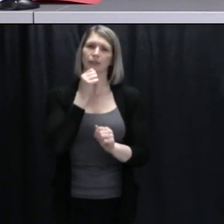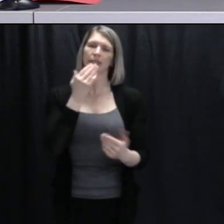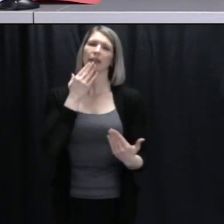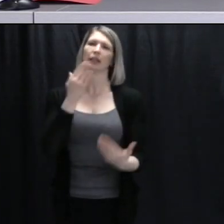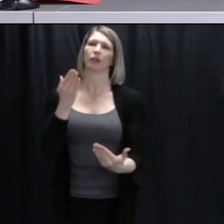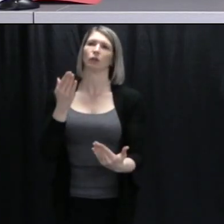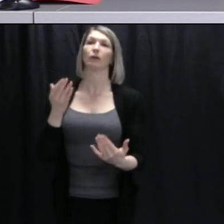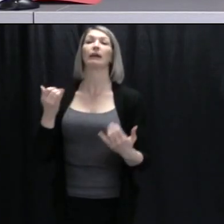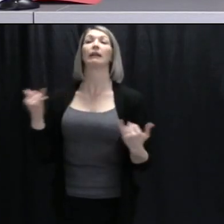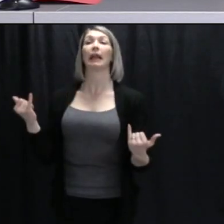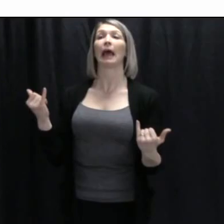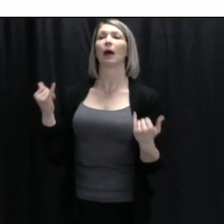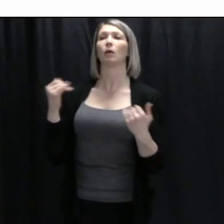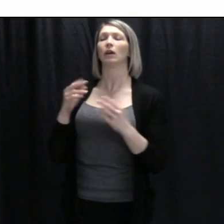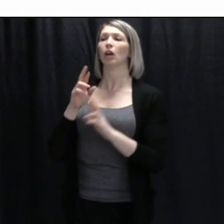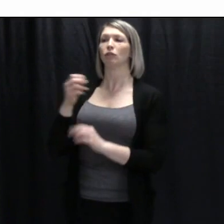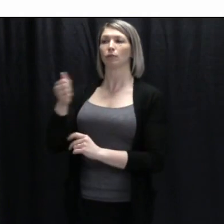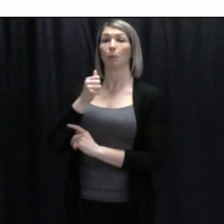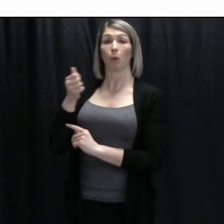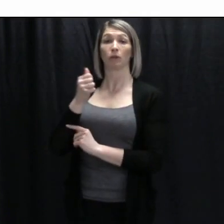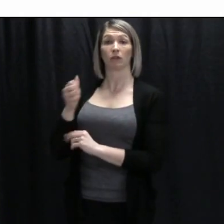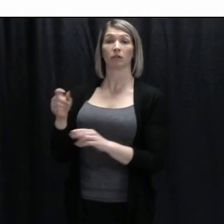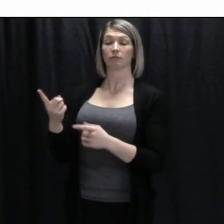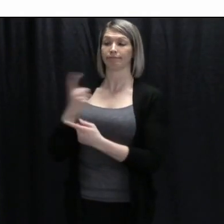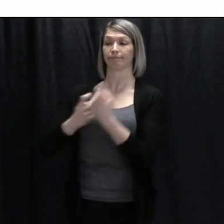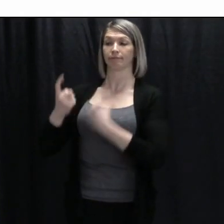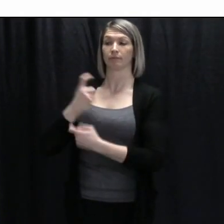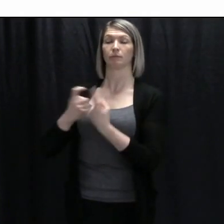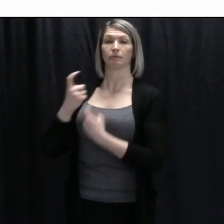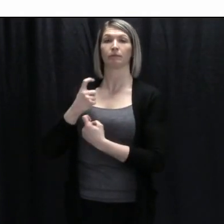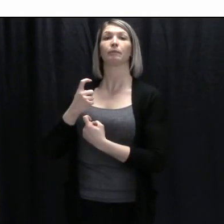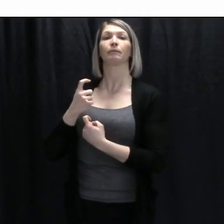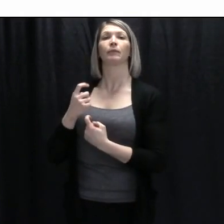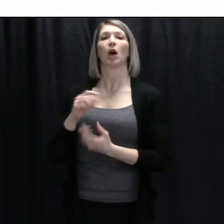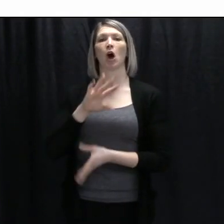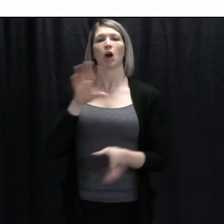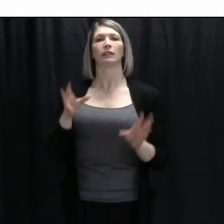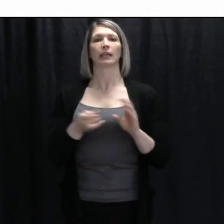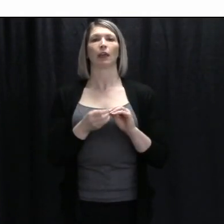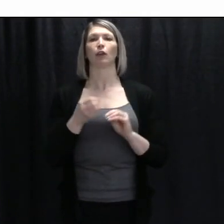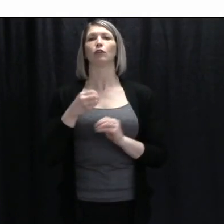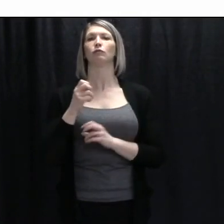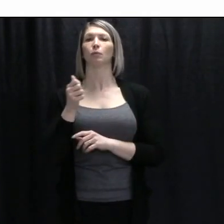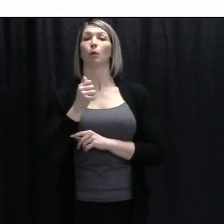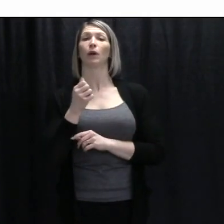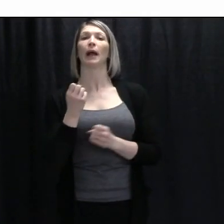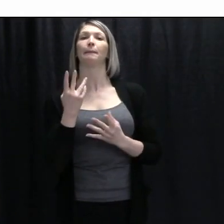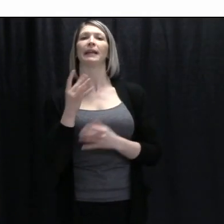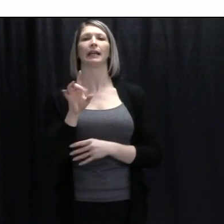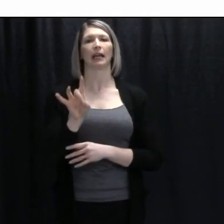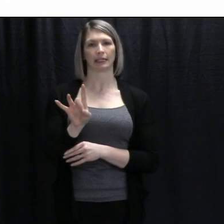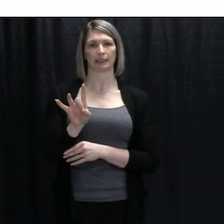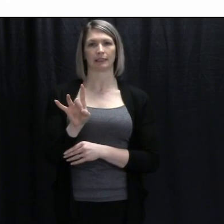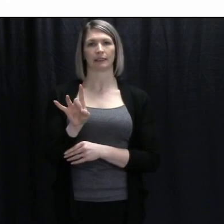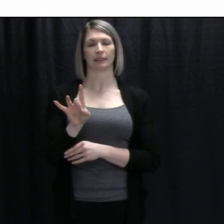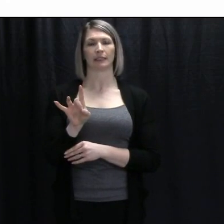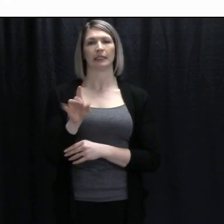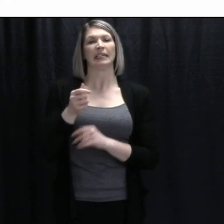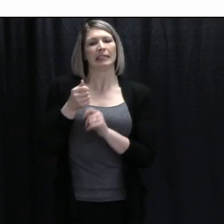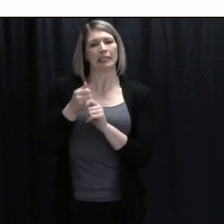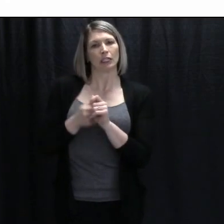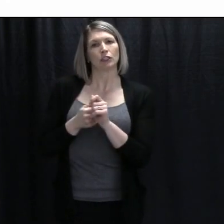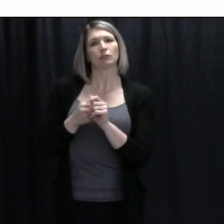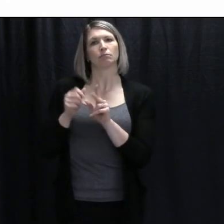questions. For the benefit of our speakers, we have 8 reporters registered for today's call. In the essence of time, each reporter will have